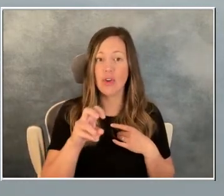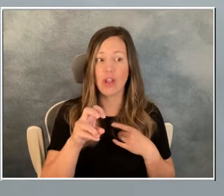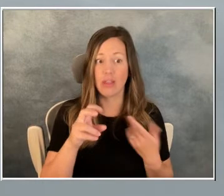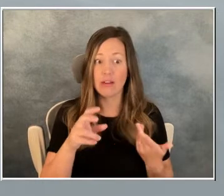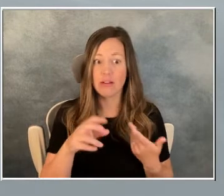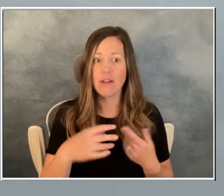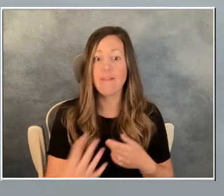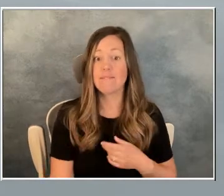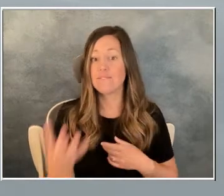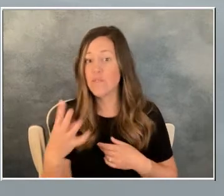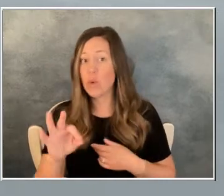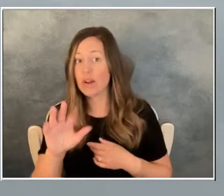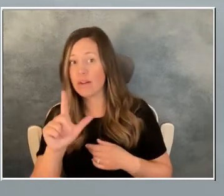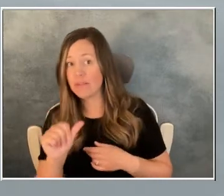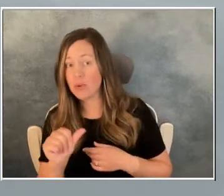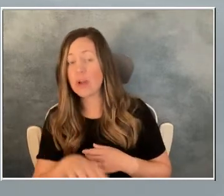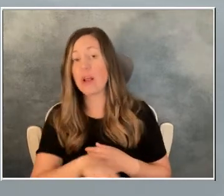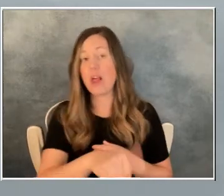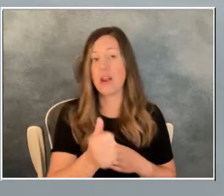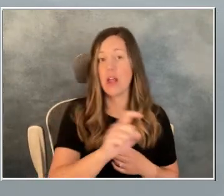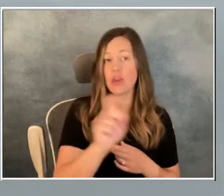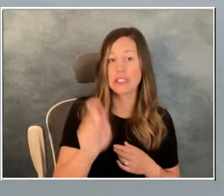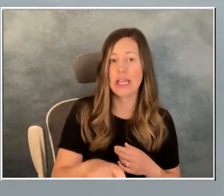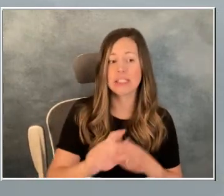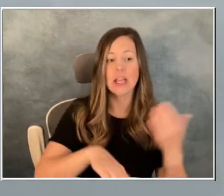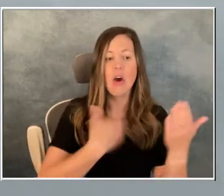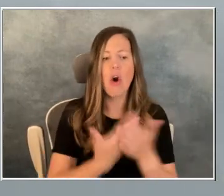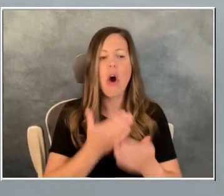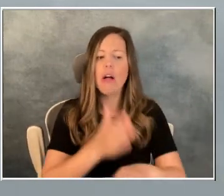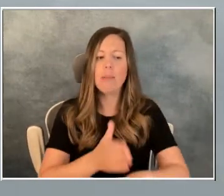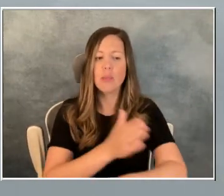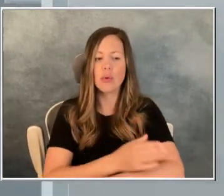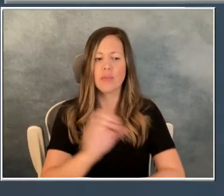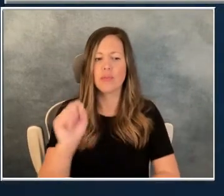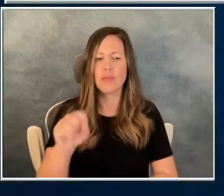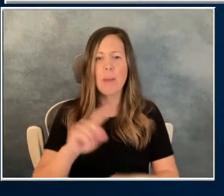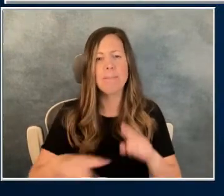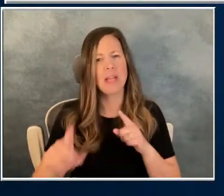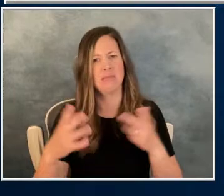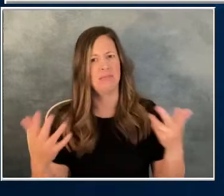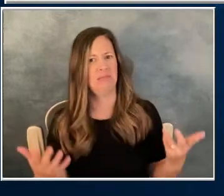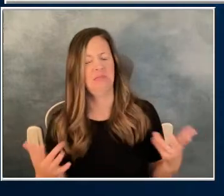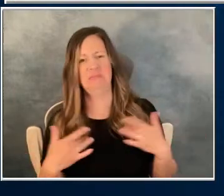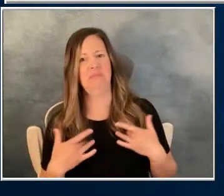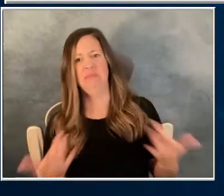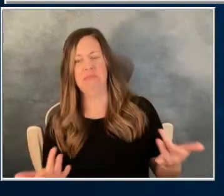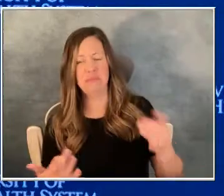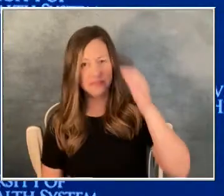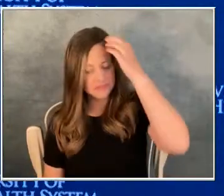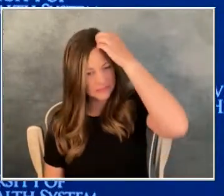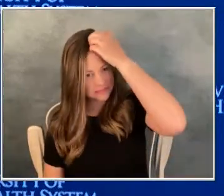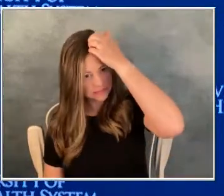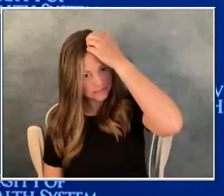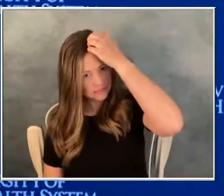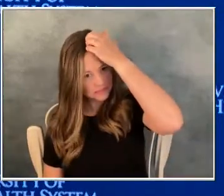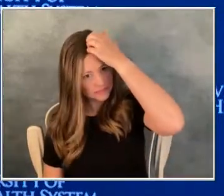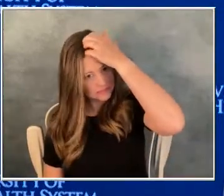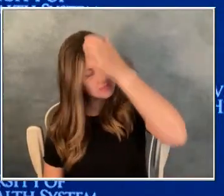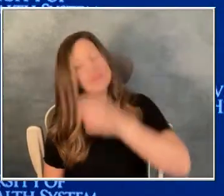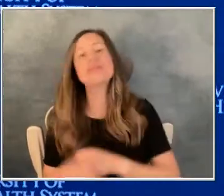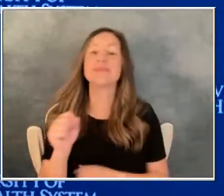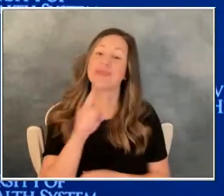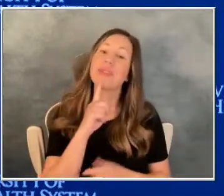Florida. Another is in Texas. They're all improving. What do you make of this? Yeah, again, they were treated. I think it is interesting. There are